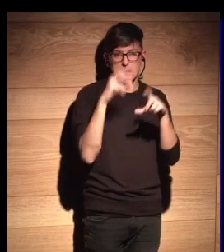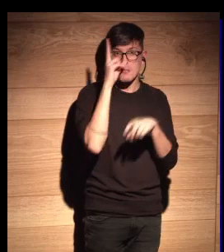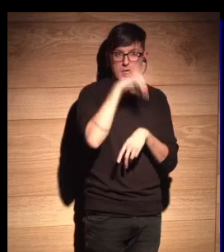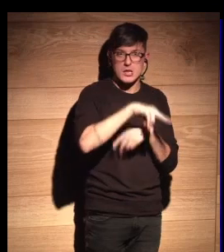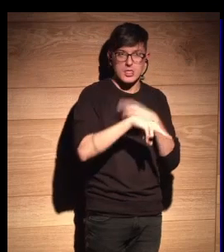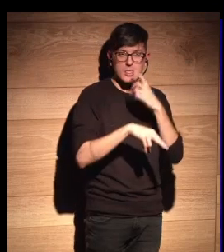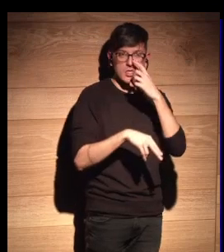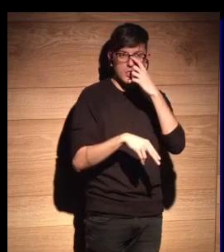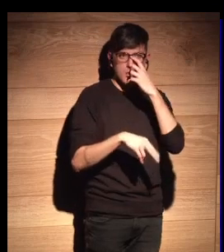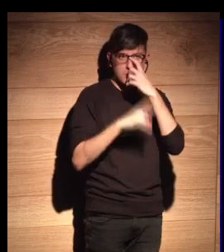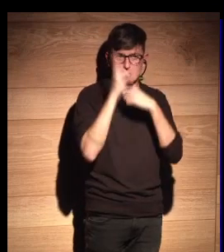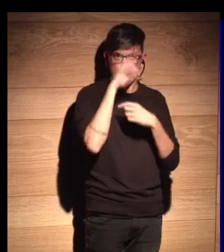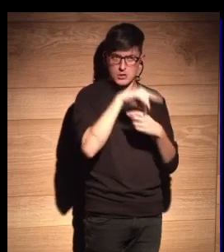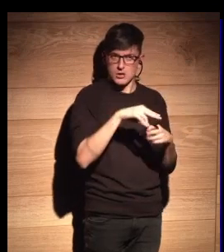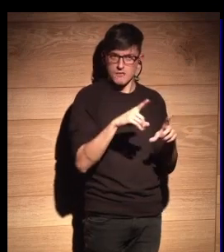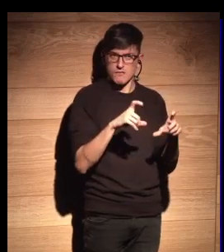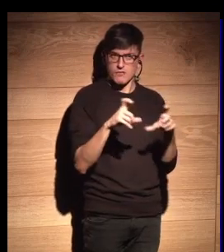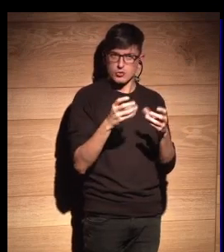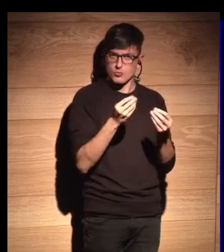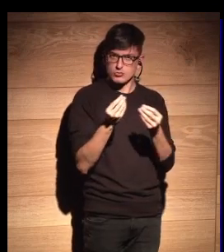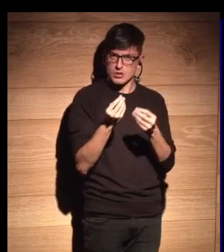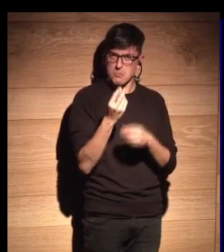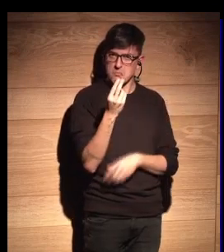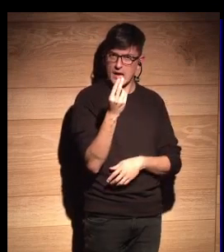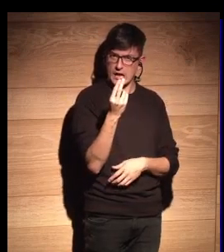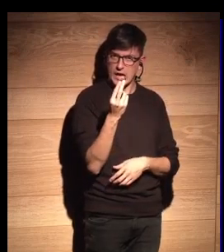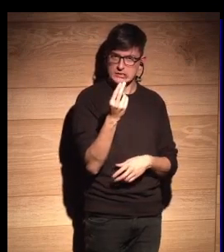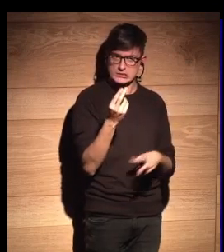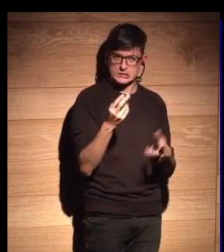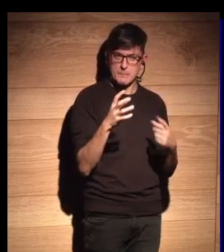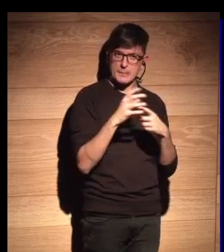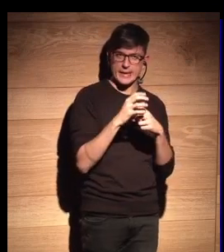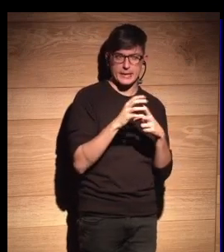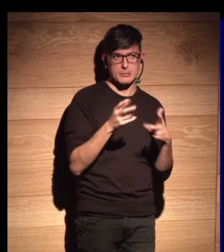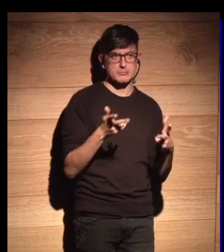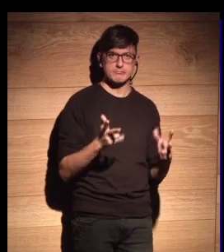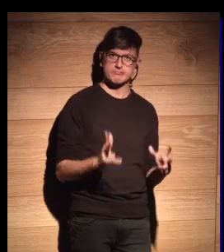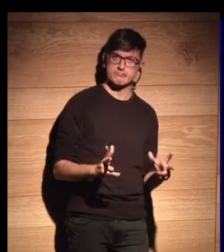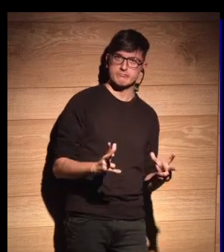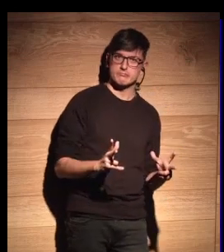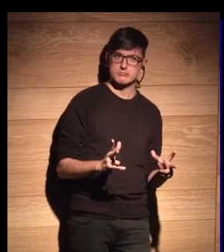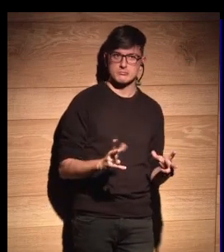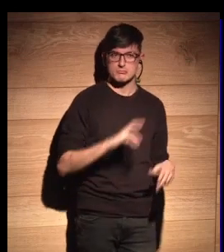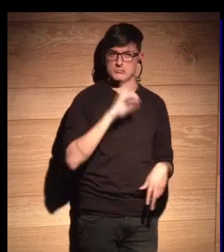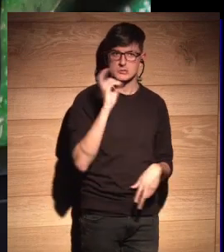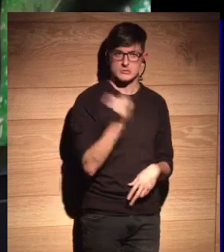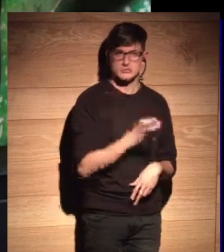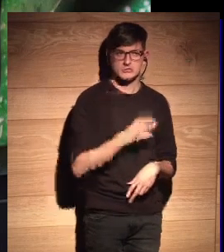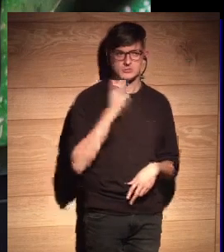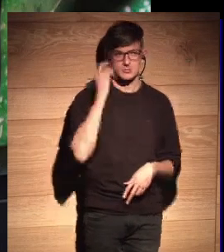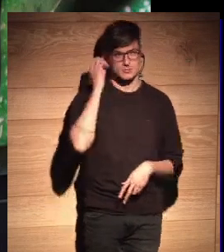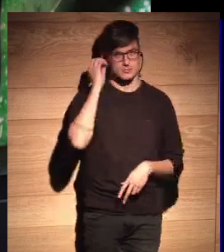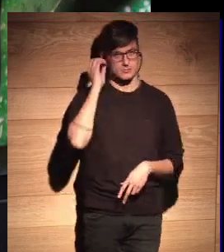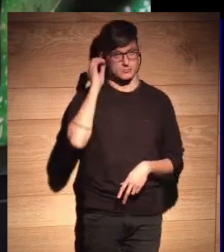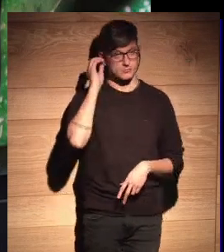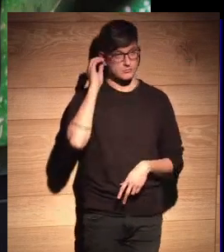of lovers on park benches in that park nearby. So yeah, I maybe I'll do a book